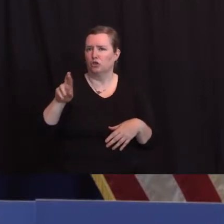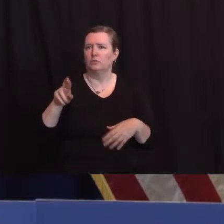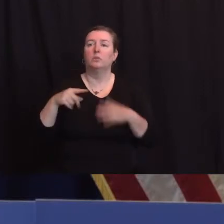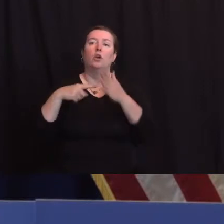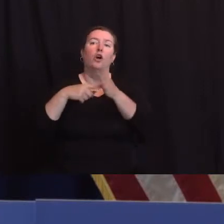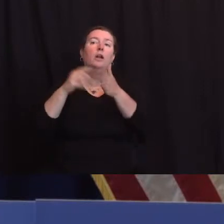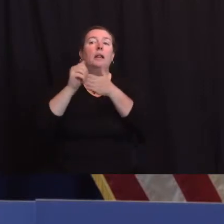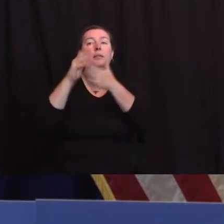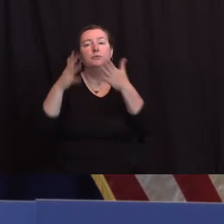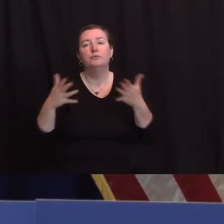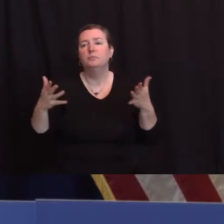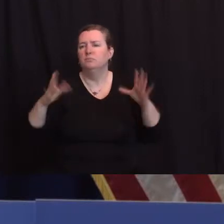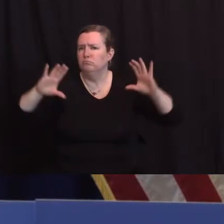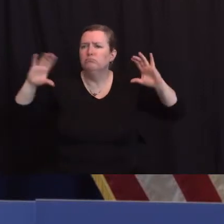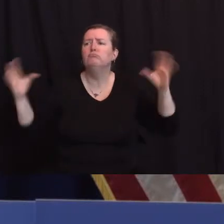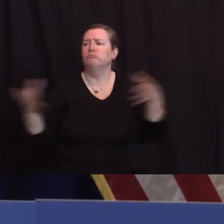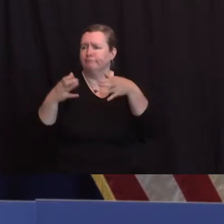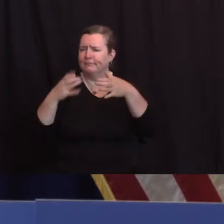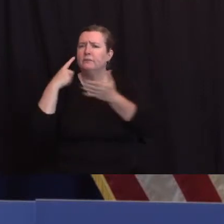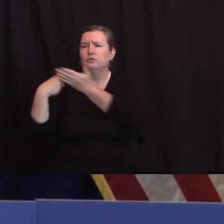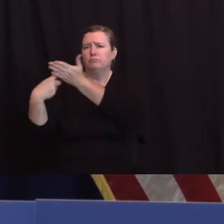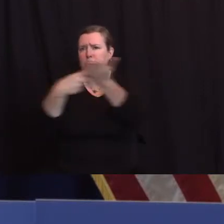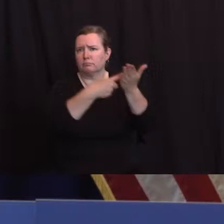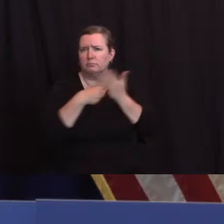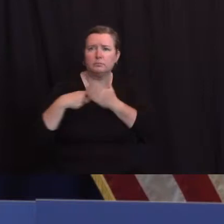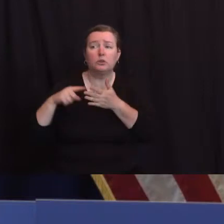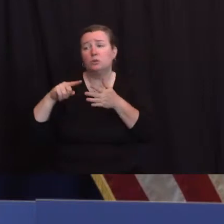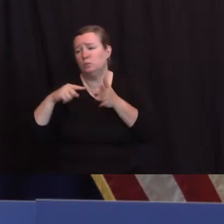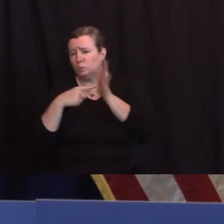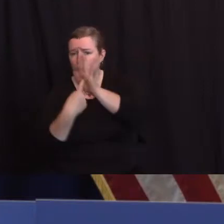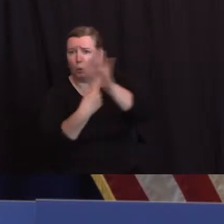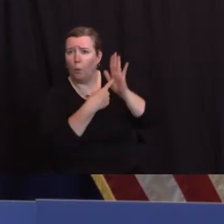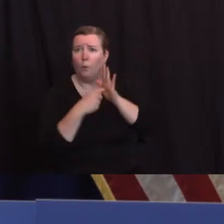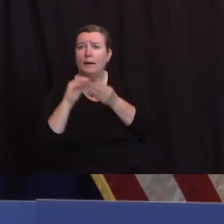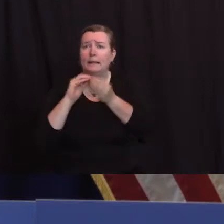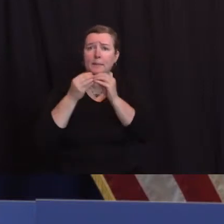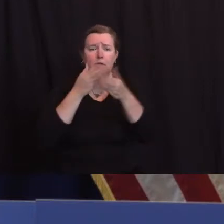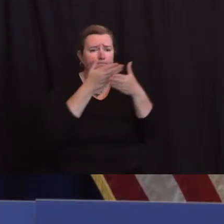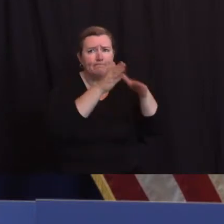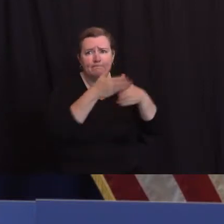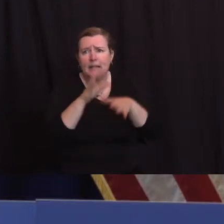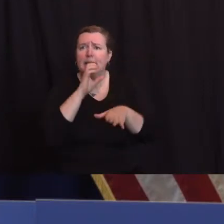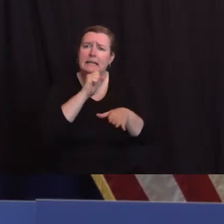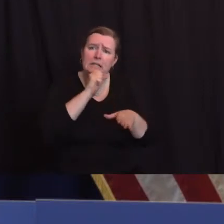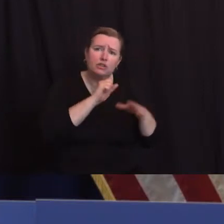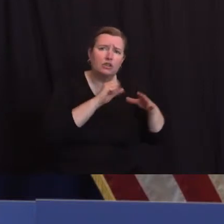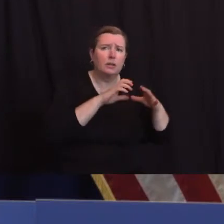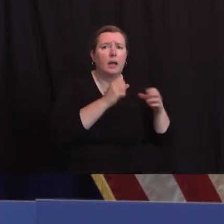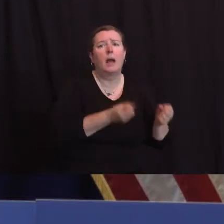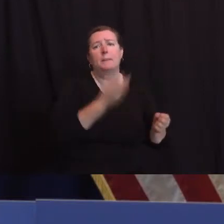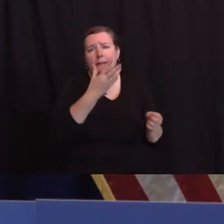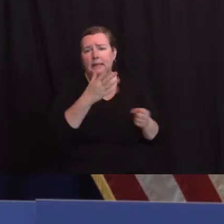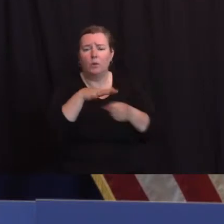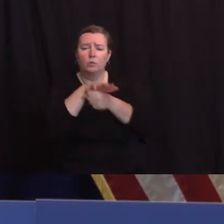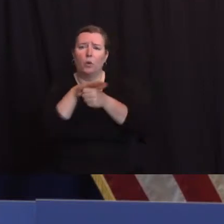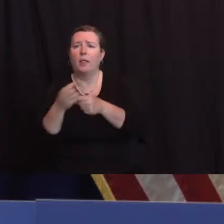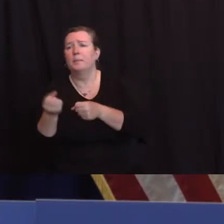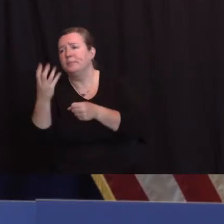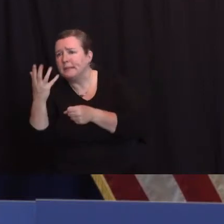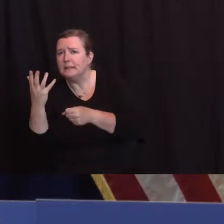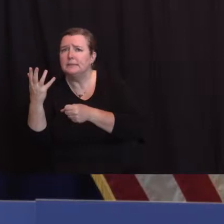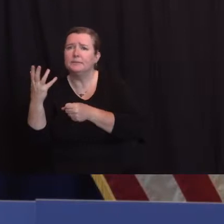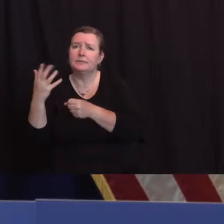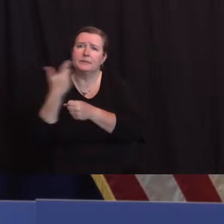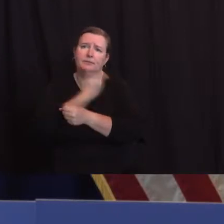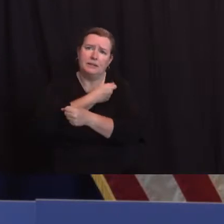to show them the data. We're breaking it down by age, location, working